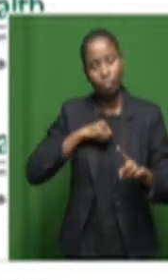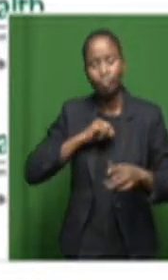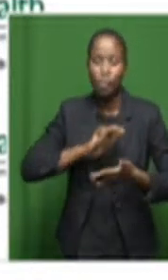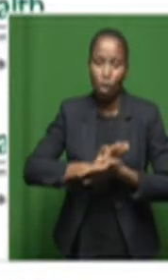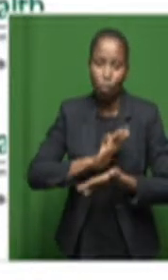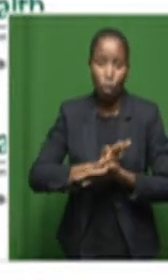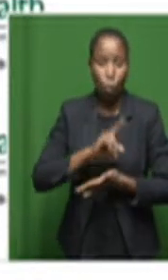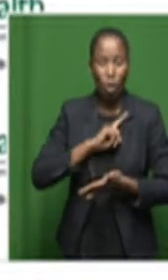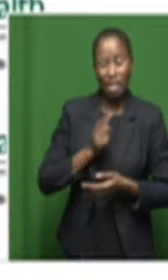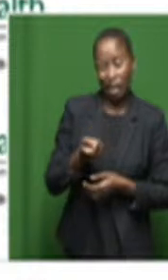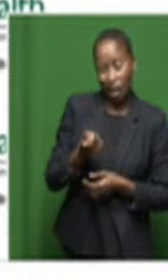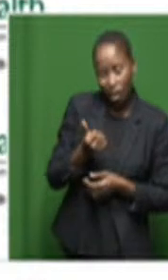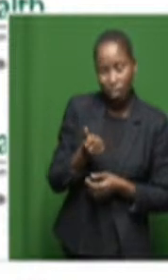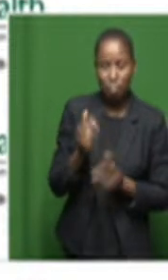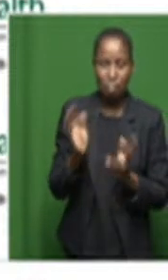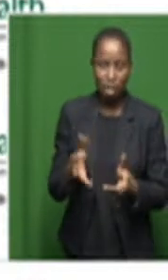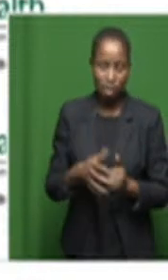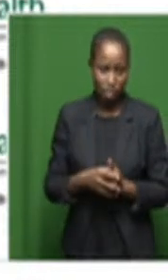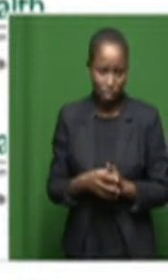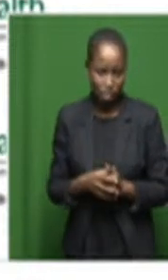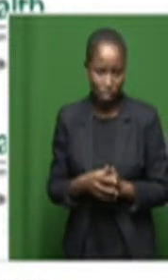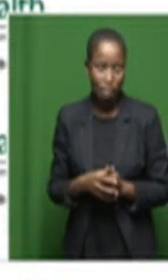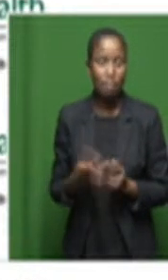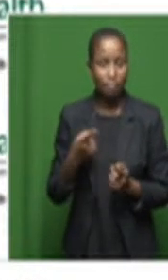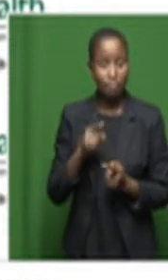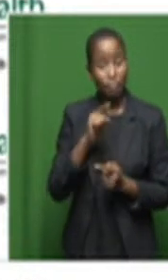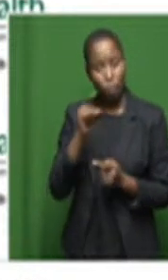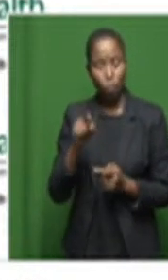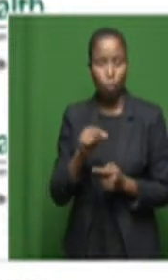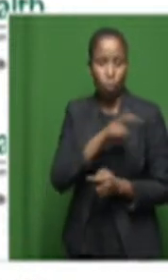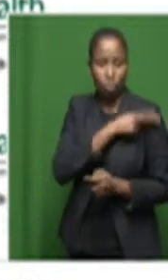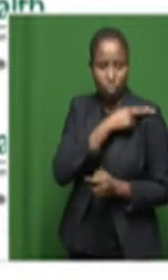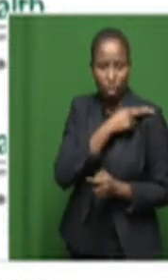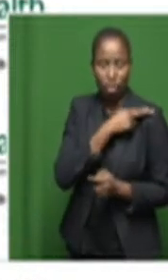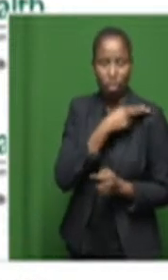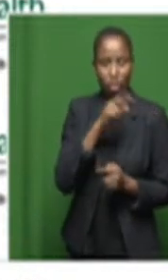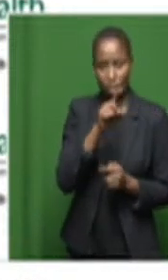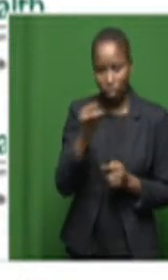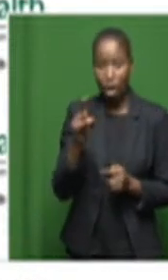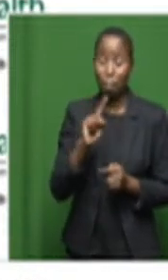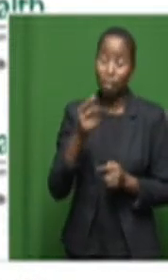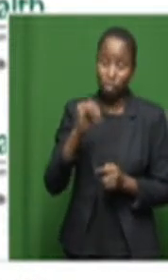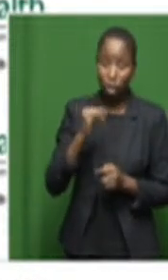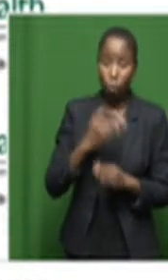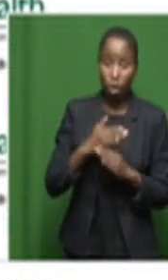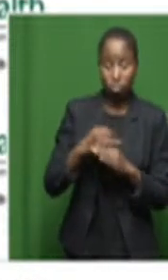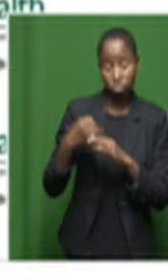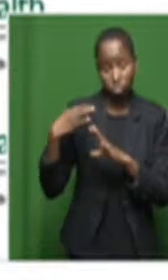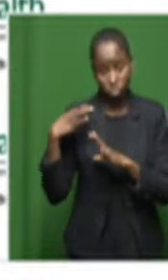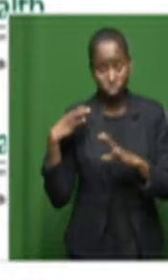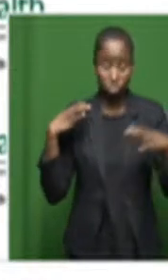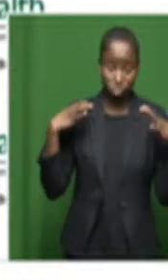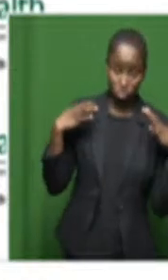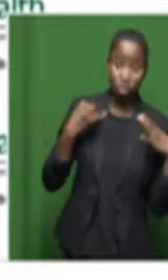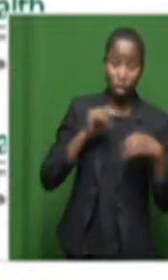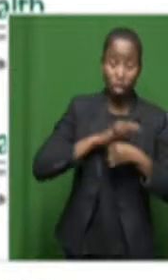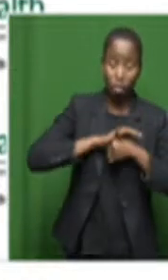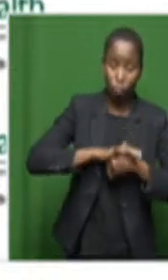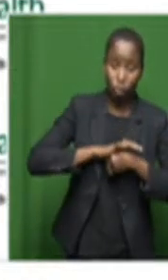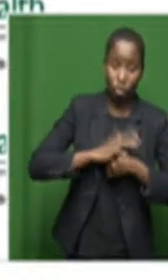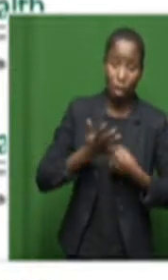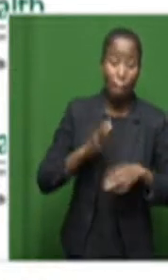a little relief. Our hospital facilities are still under tremendous pressure, especially in